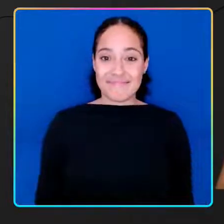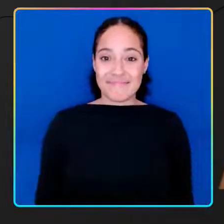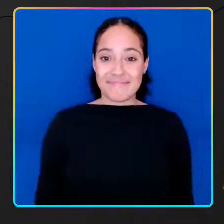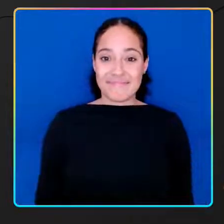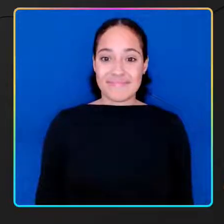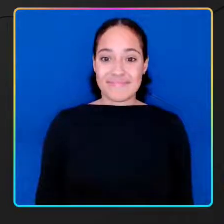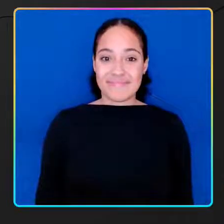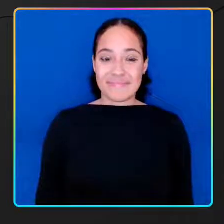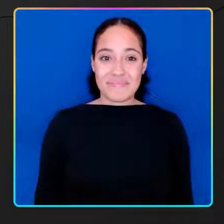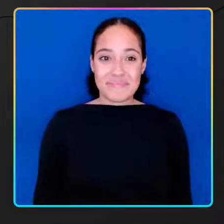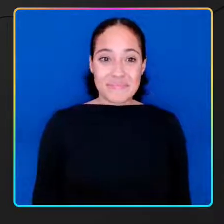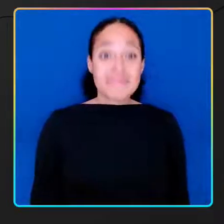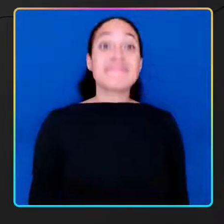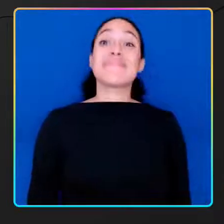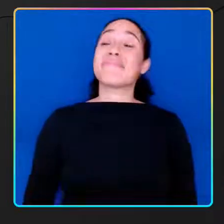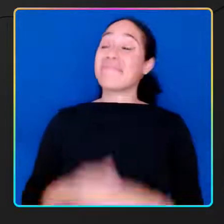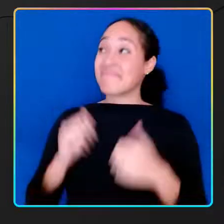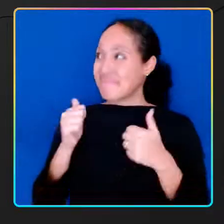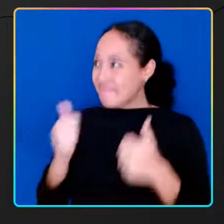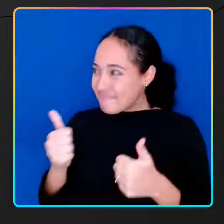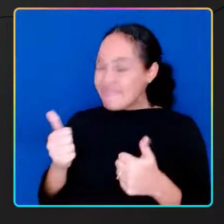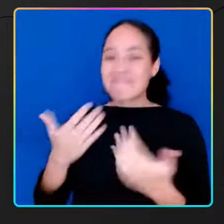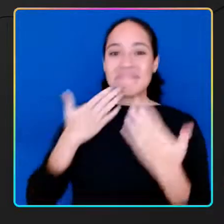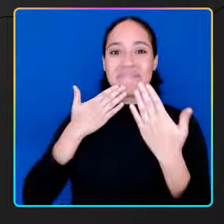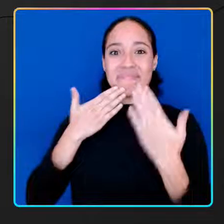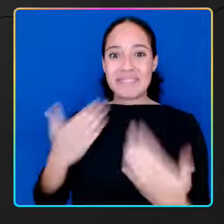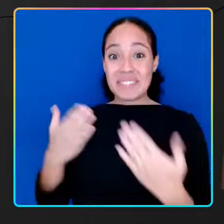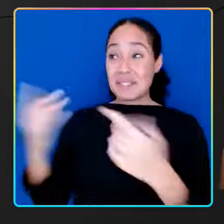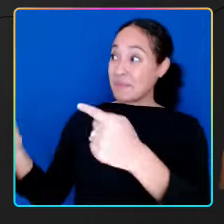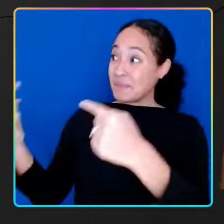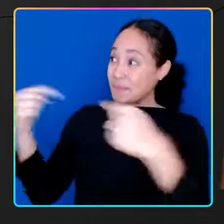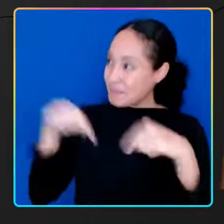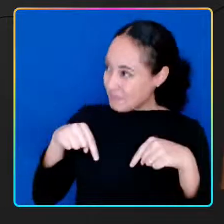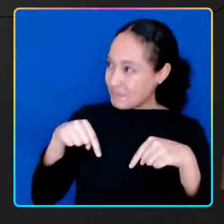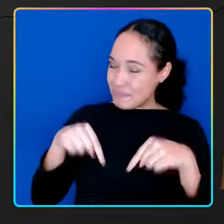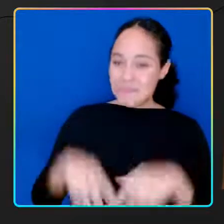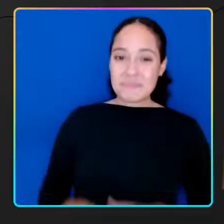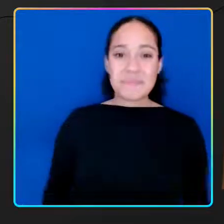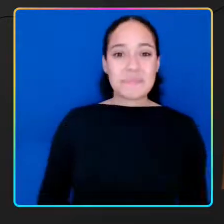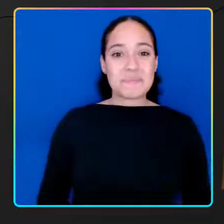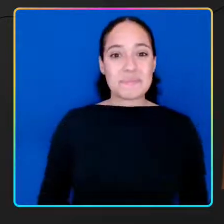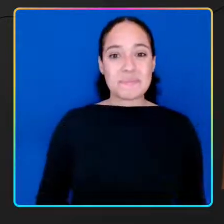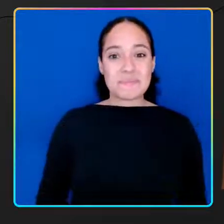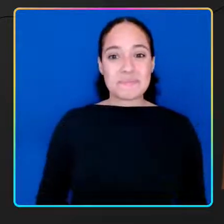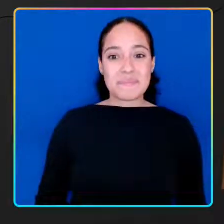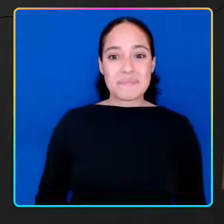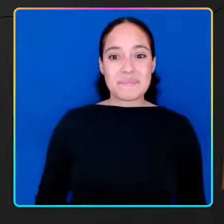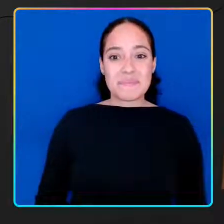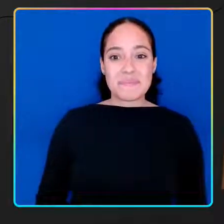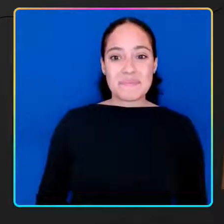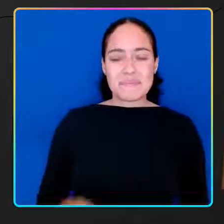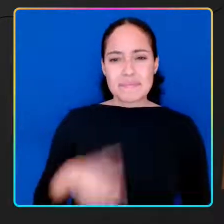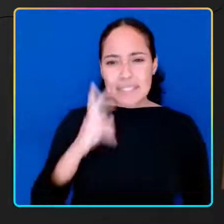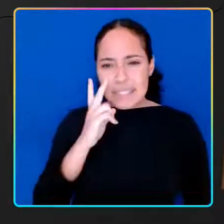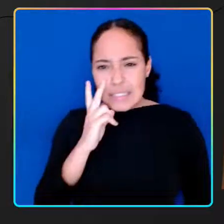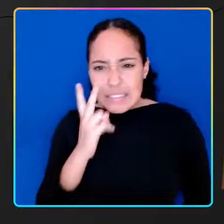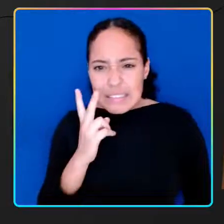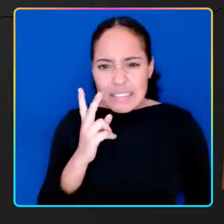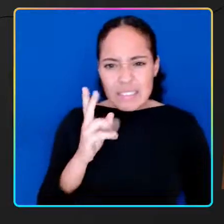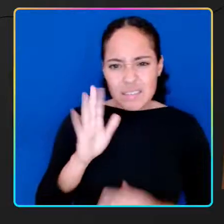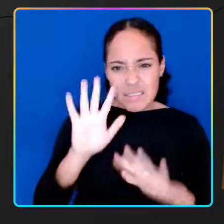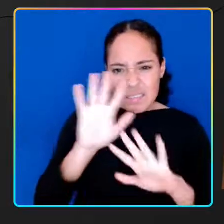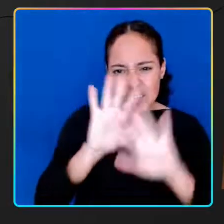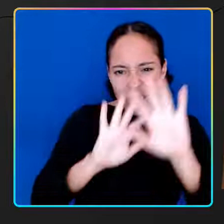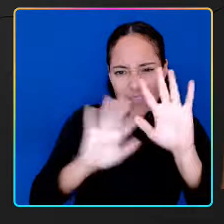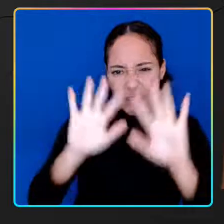Very good, very good. Thank you so much for joining us. Going a little bit pixelated, I can